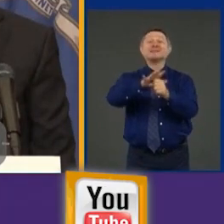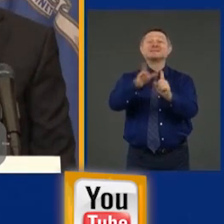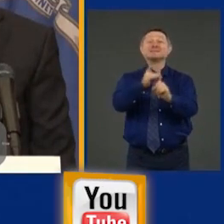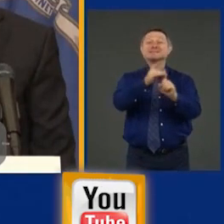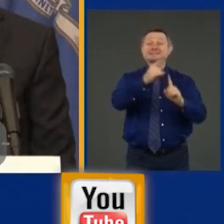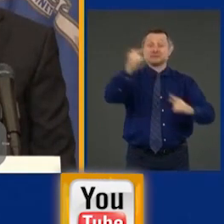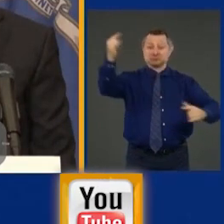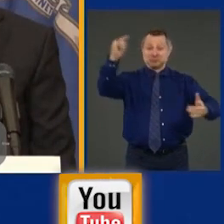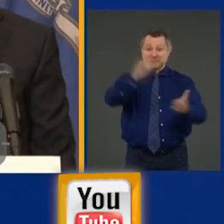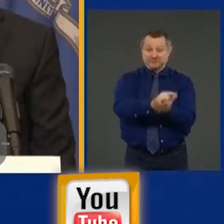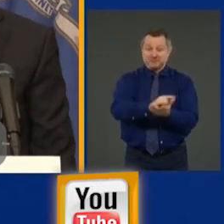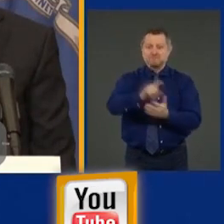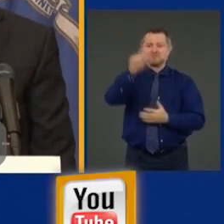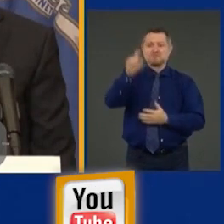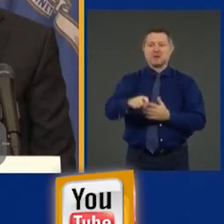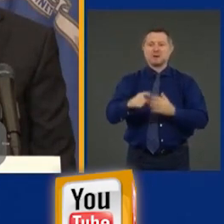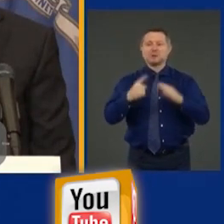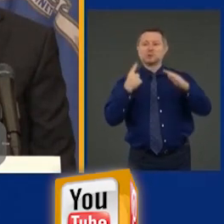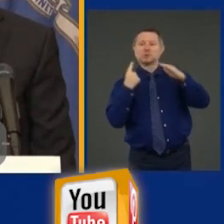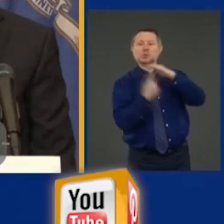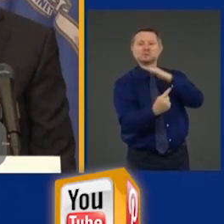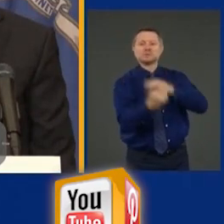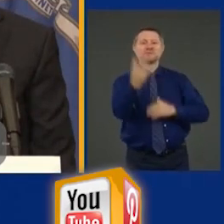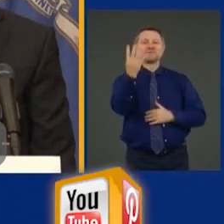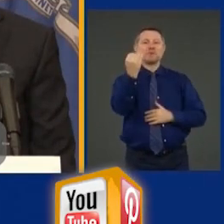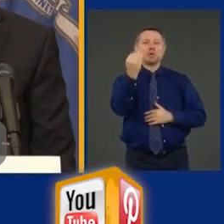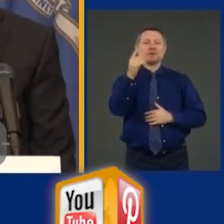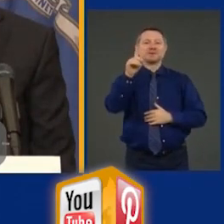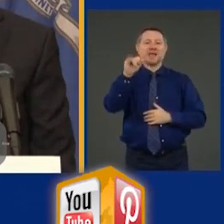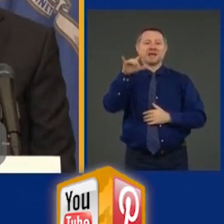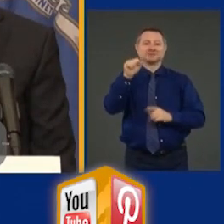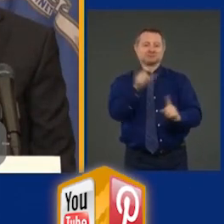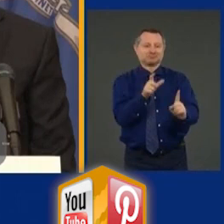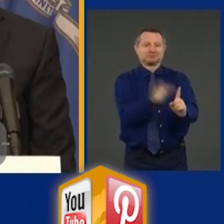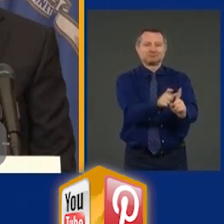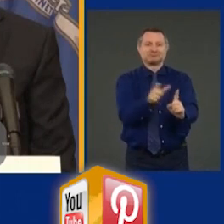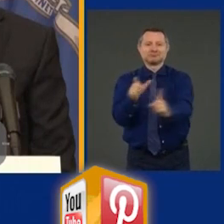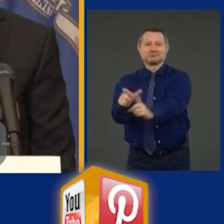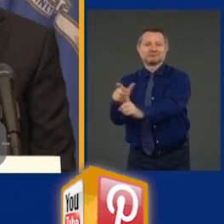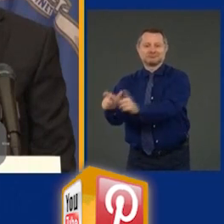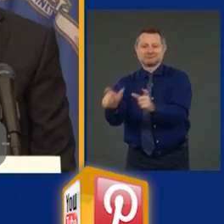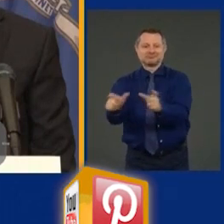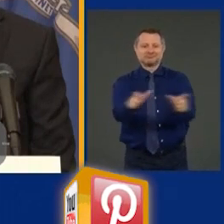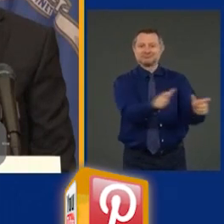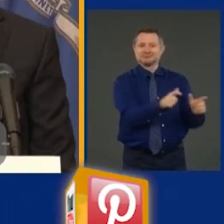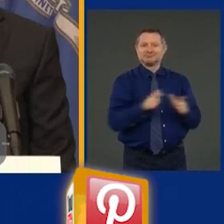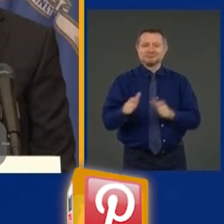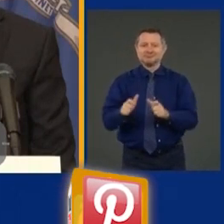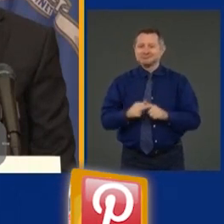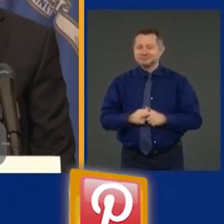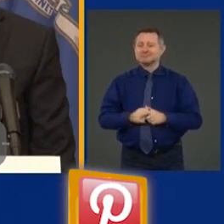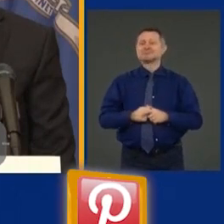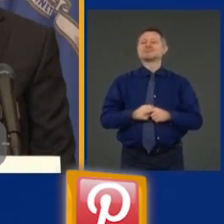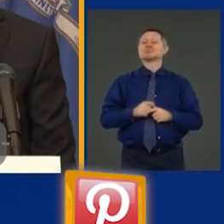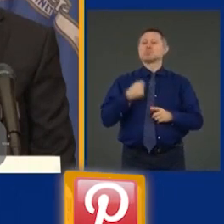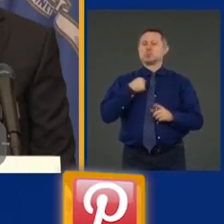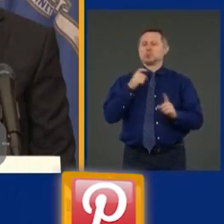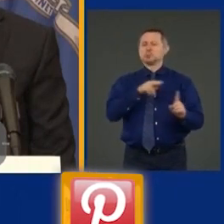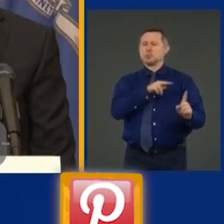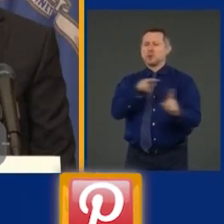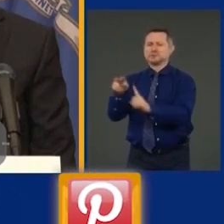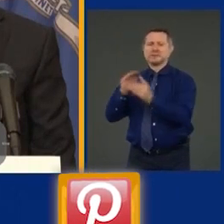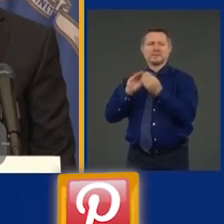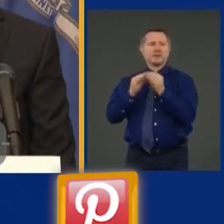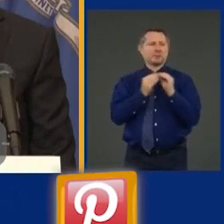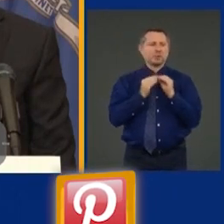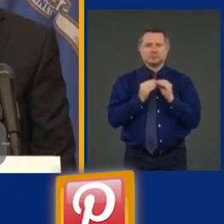quarantine for 14 days. And we have a calibration for the infection rate, and any state